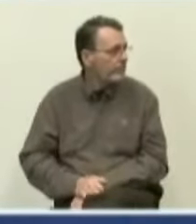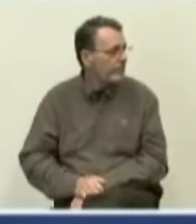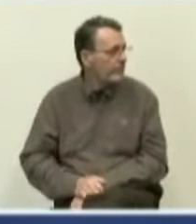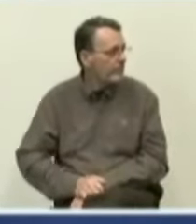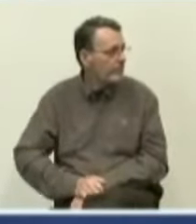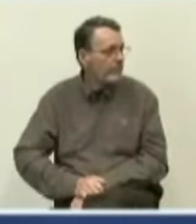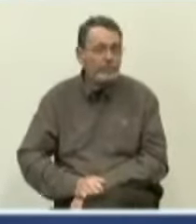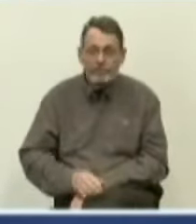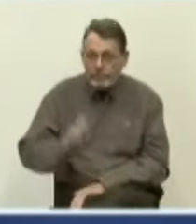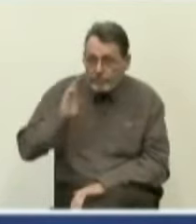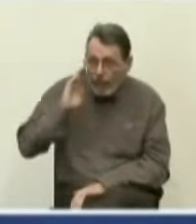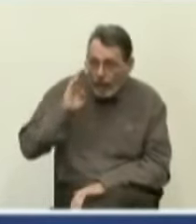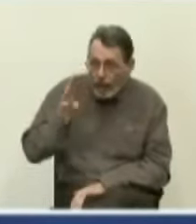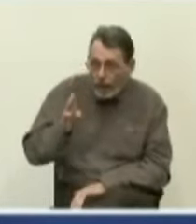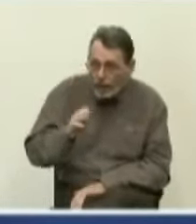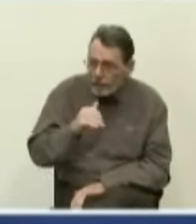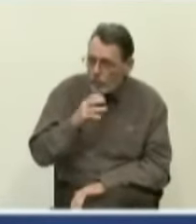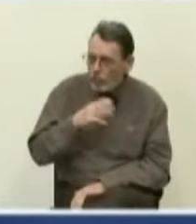Hello?